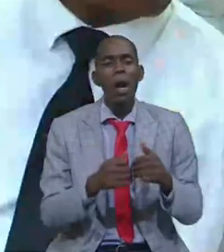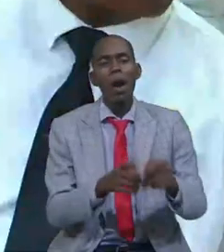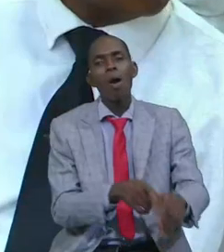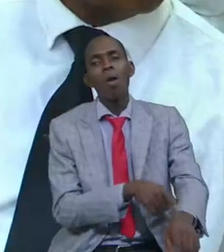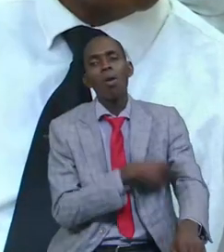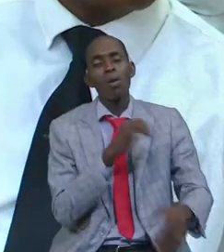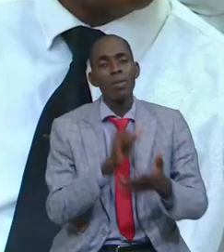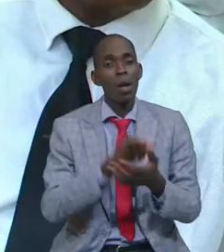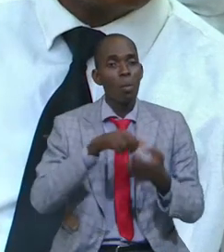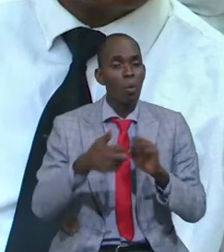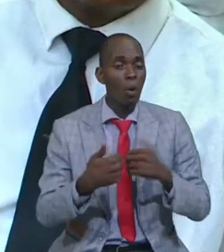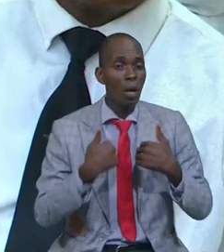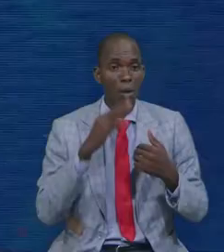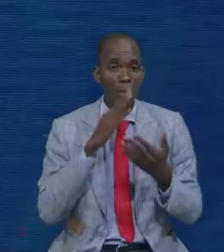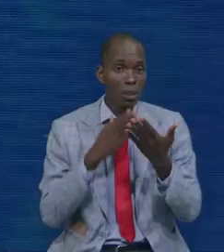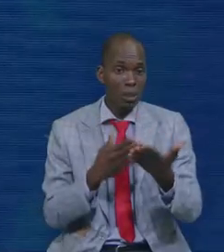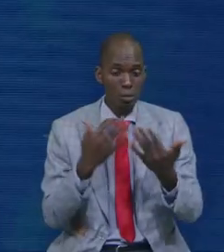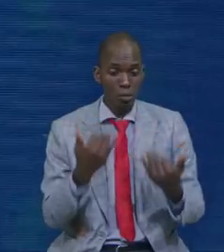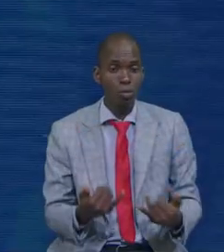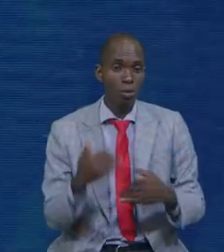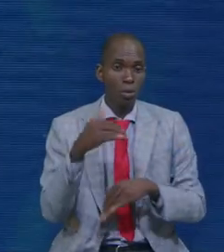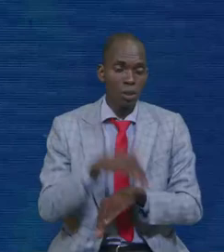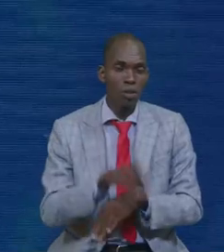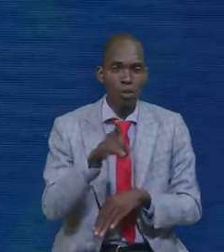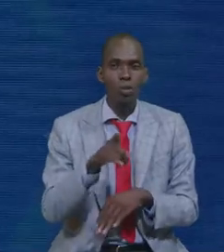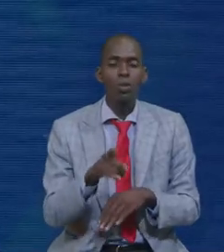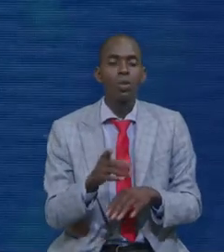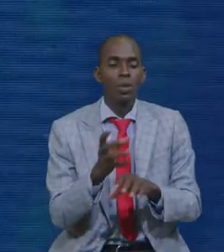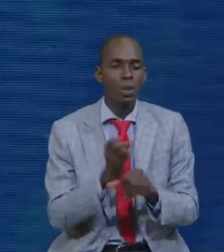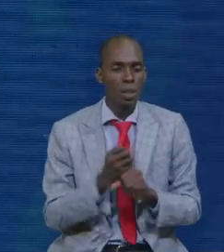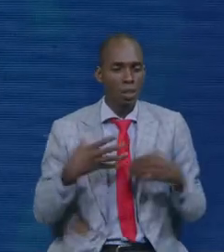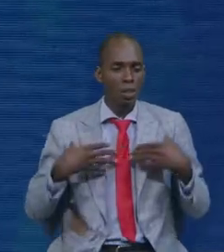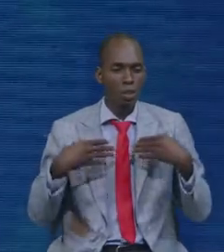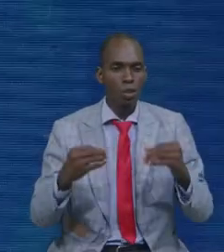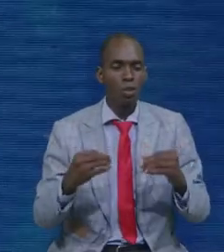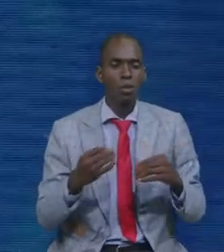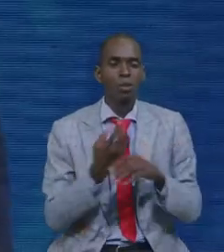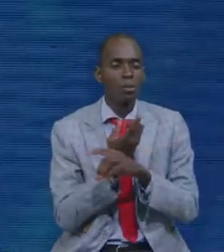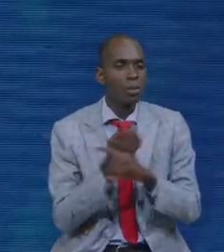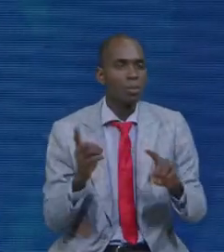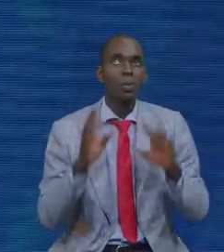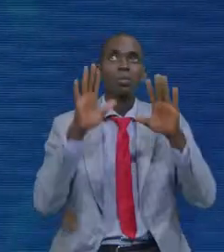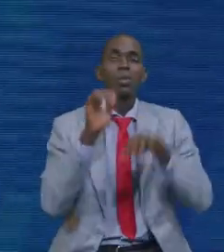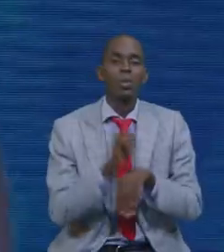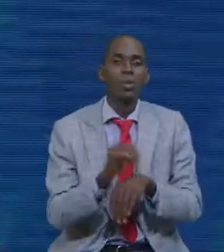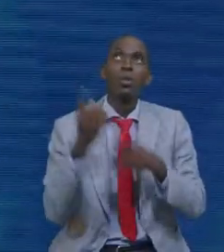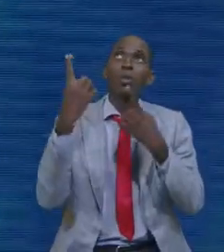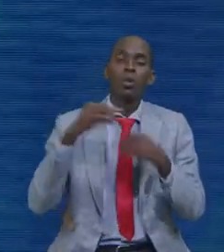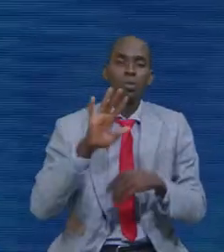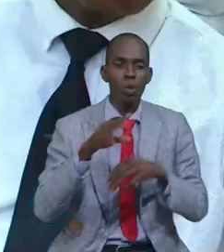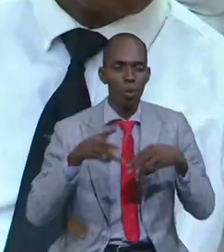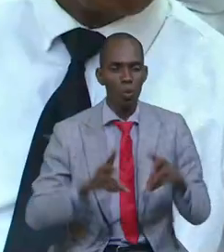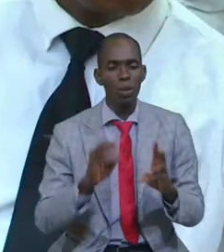there, tonight a cure, a healing, a miracle, a deliverance is coming your way